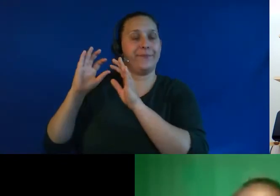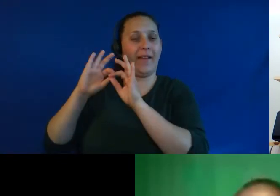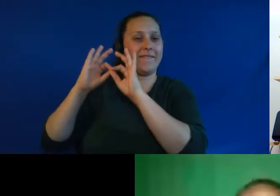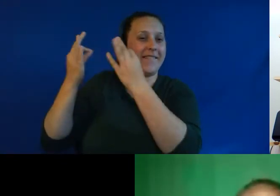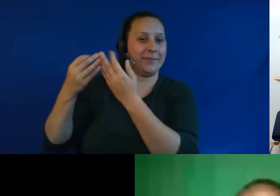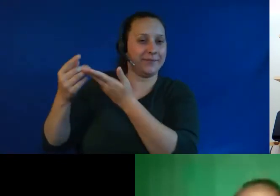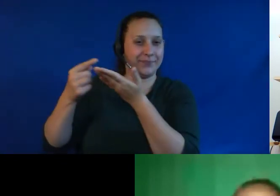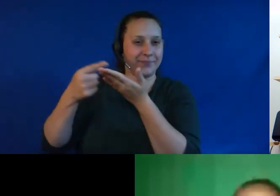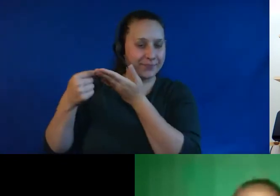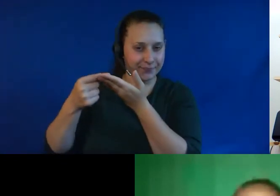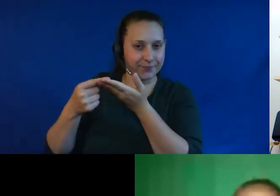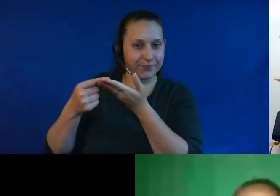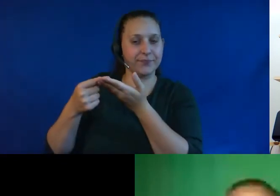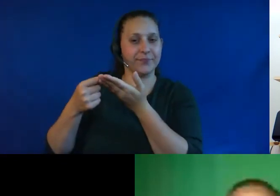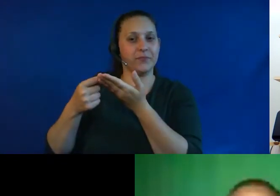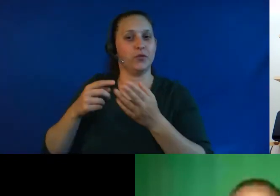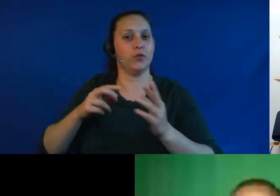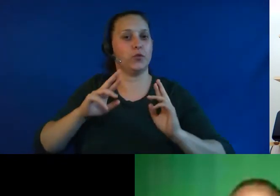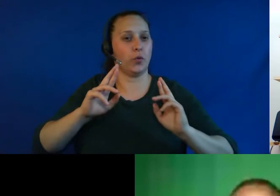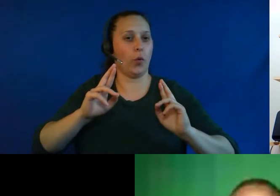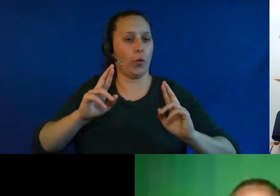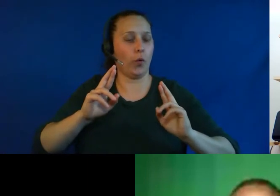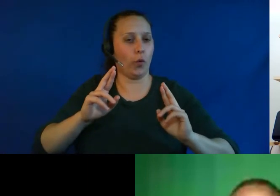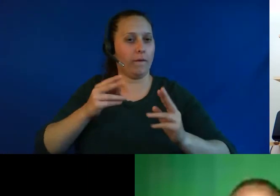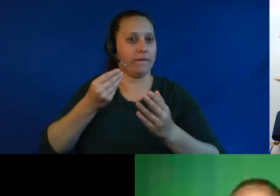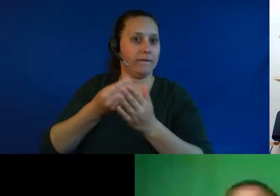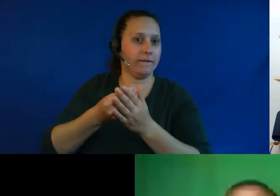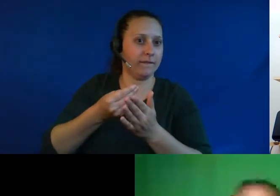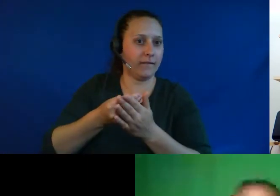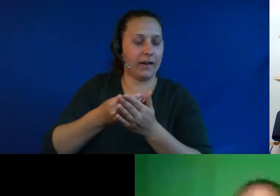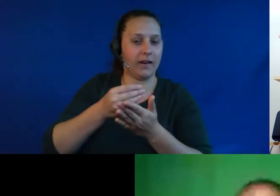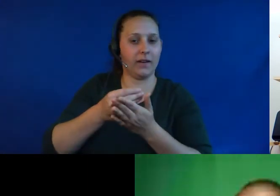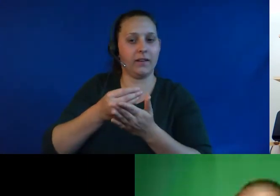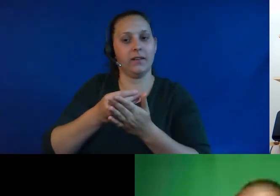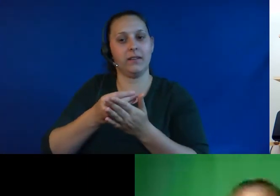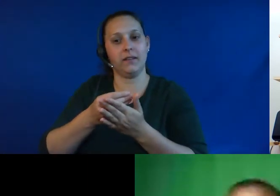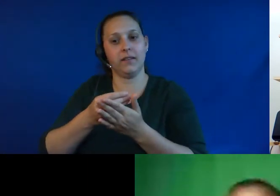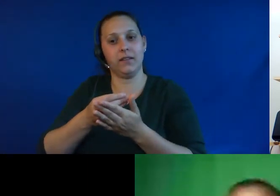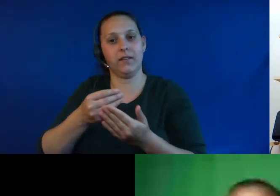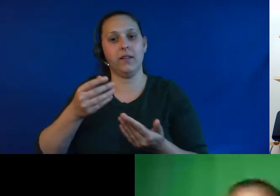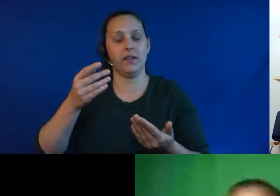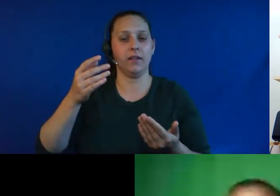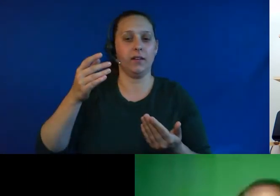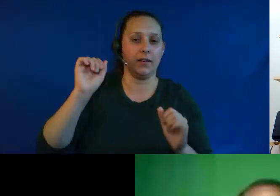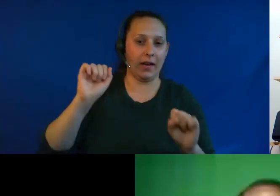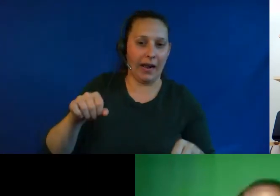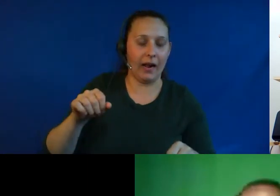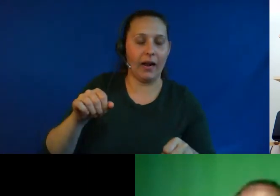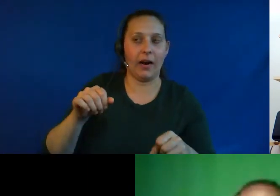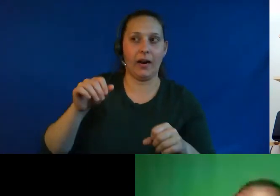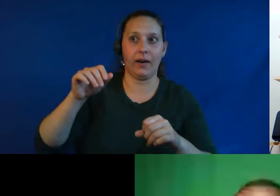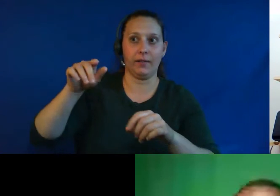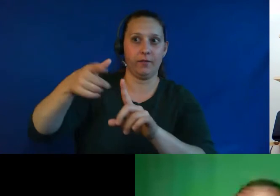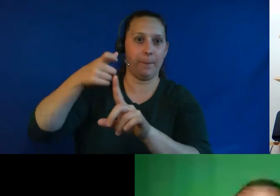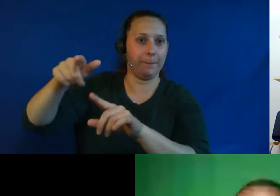idea. That's where we're hoping to get our sources of funding, but there has been a potential investor, which